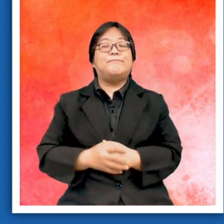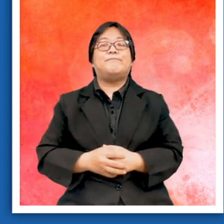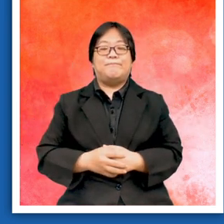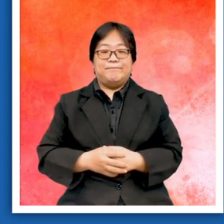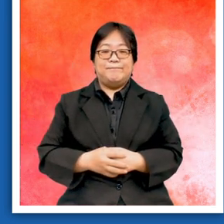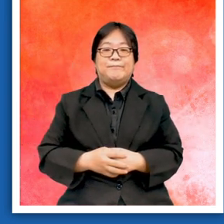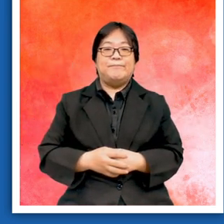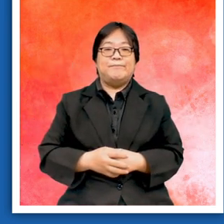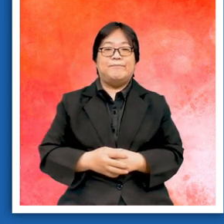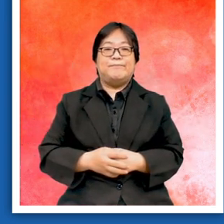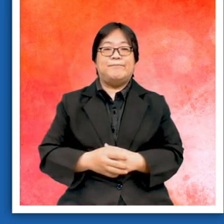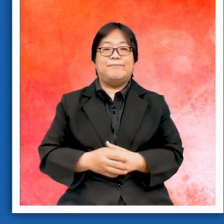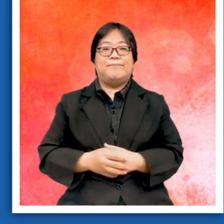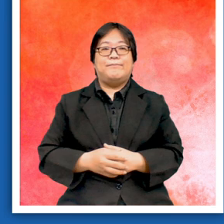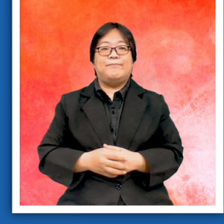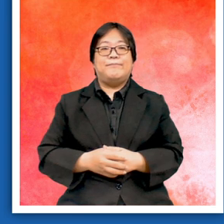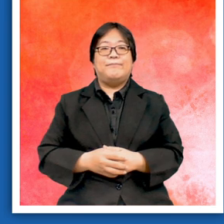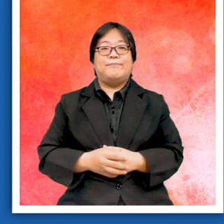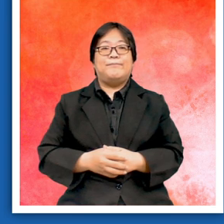the